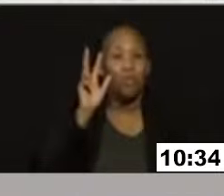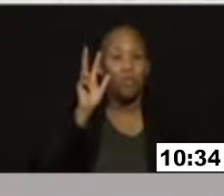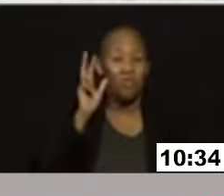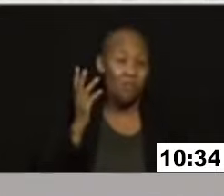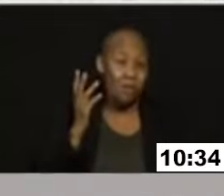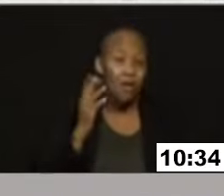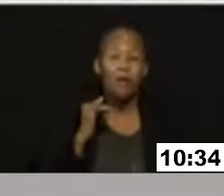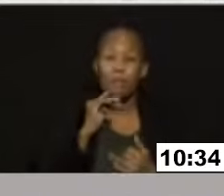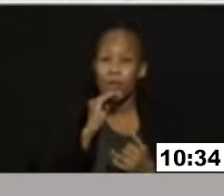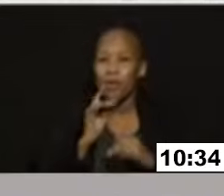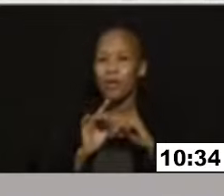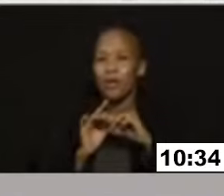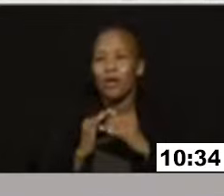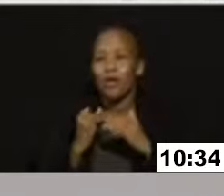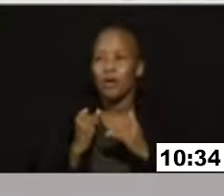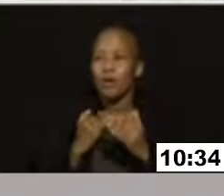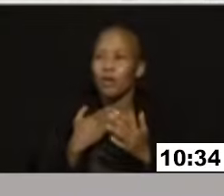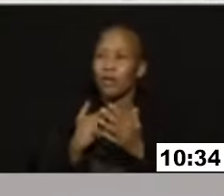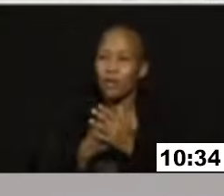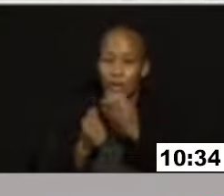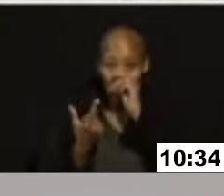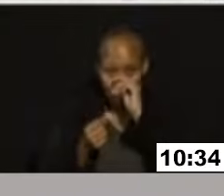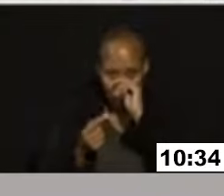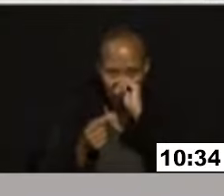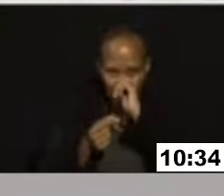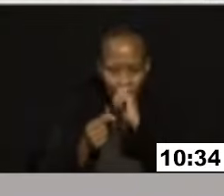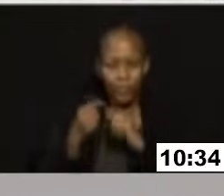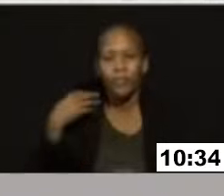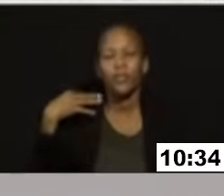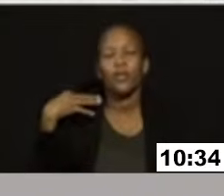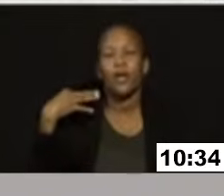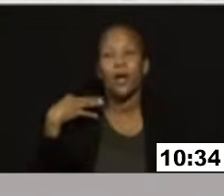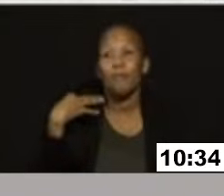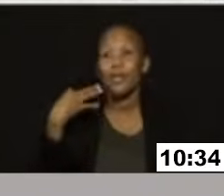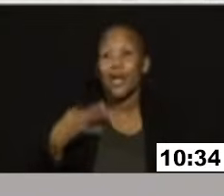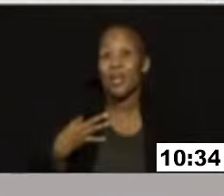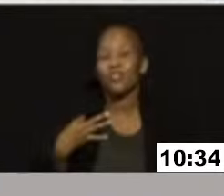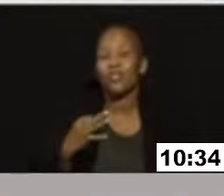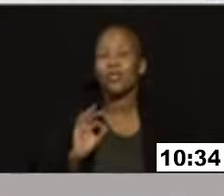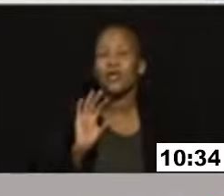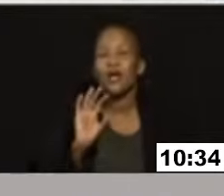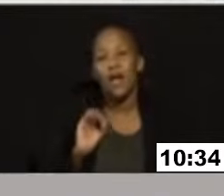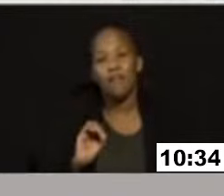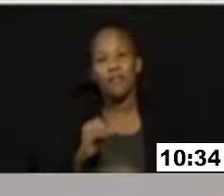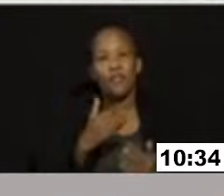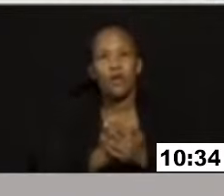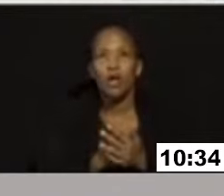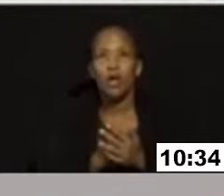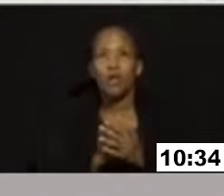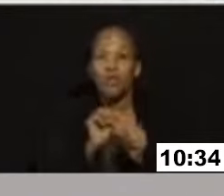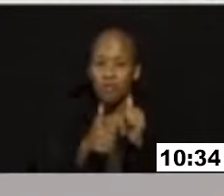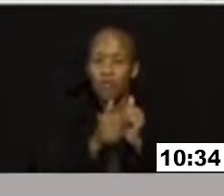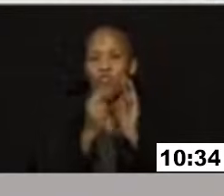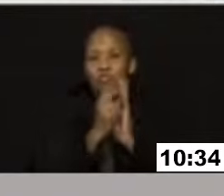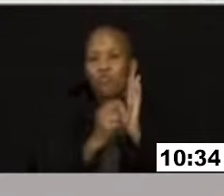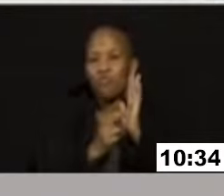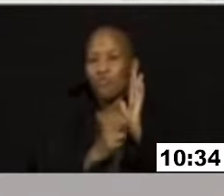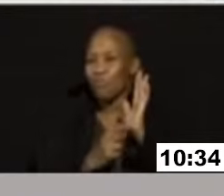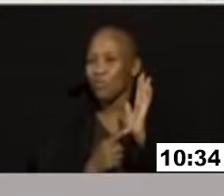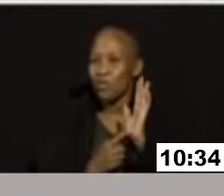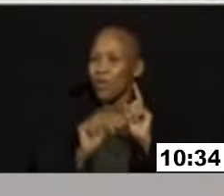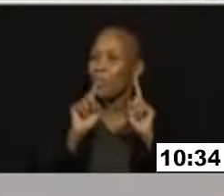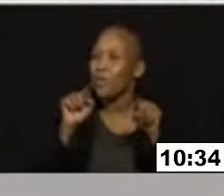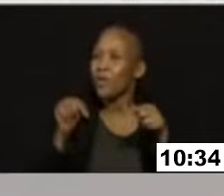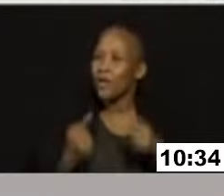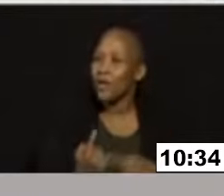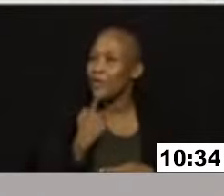to a withdrawal of an admission. You bring an application under a particular rule. You can't just stand up and say, well, I inadvertently brought this